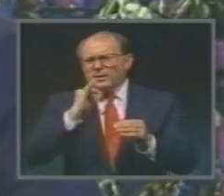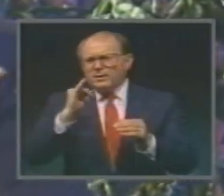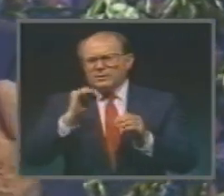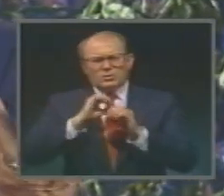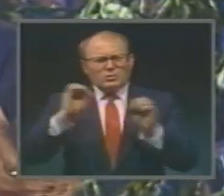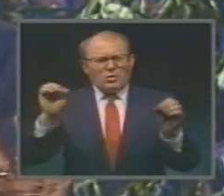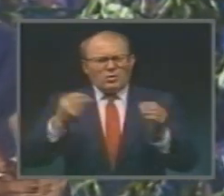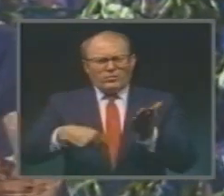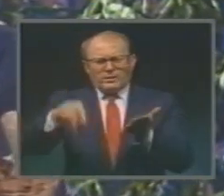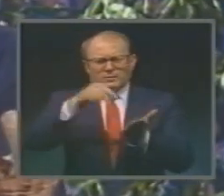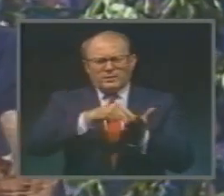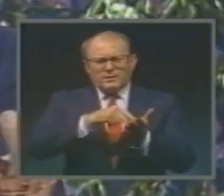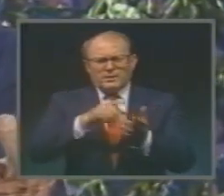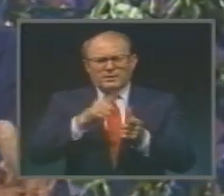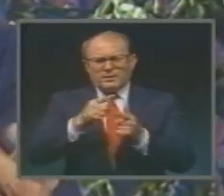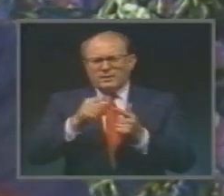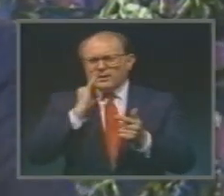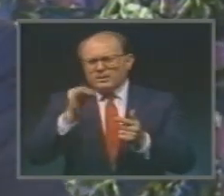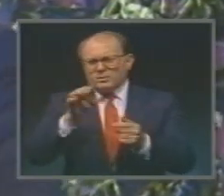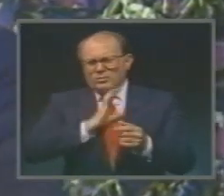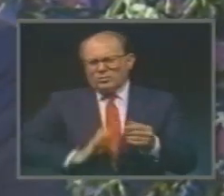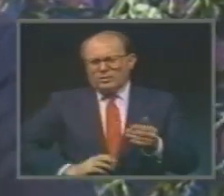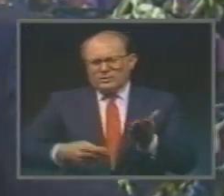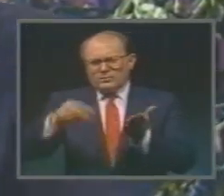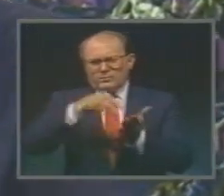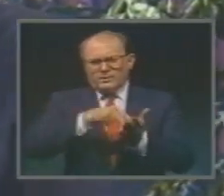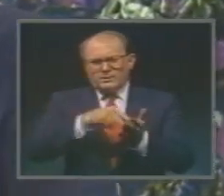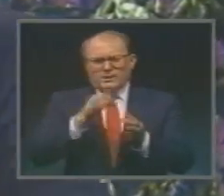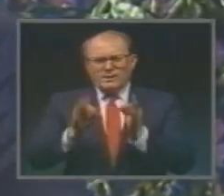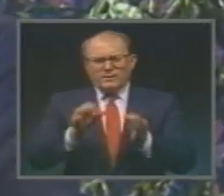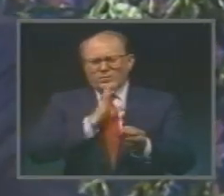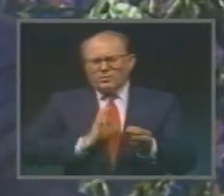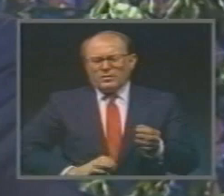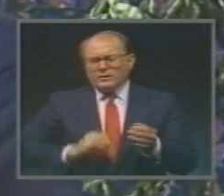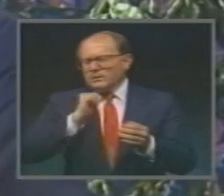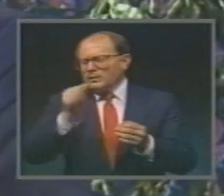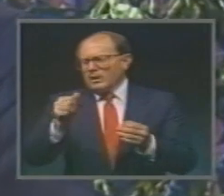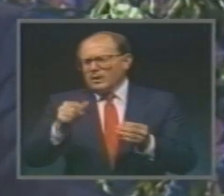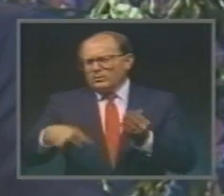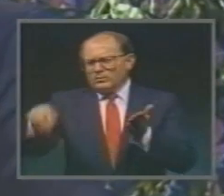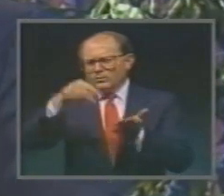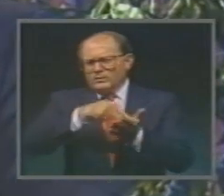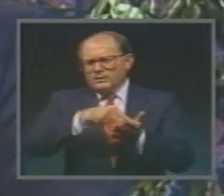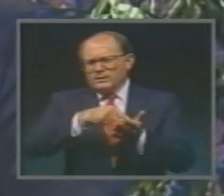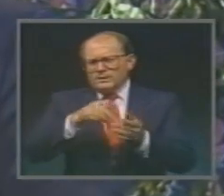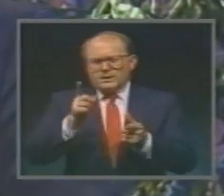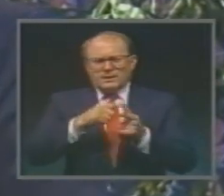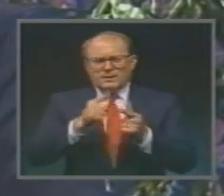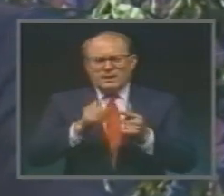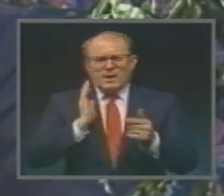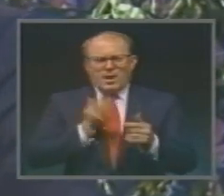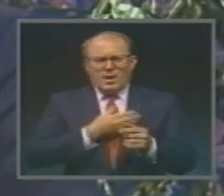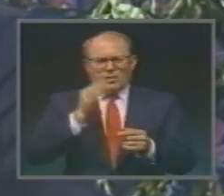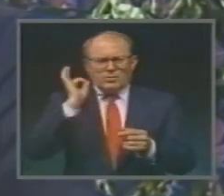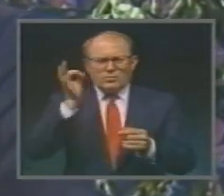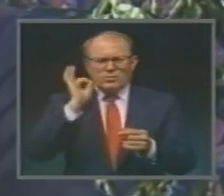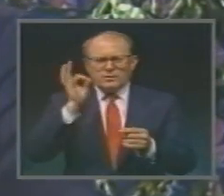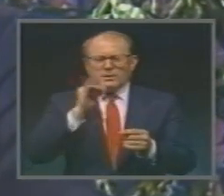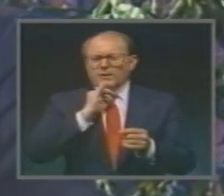dead, then is Christ not risen? And if Christ is not risen, then is our preaching